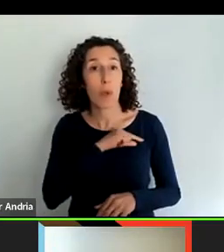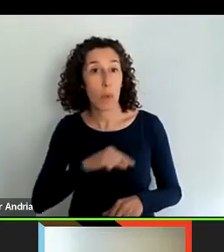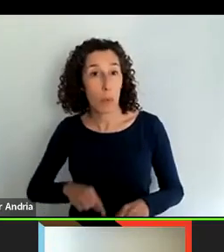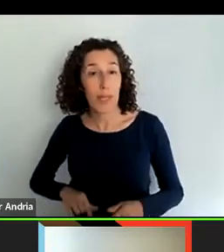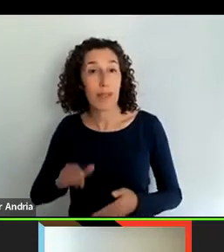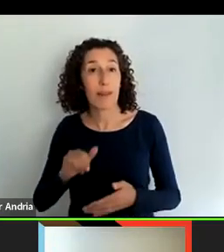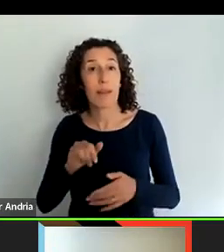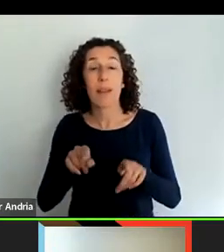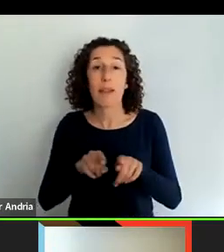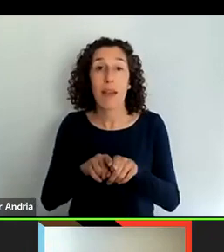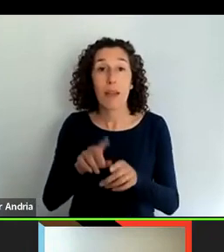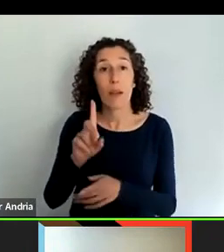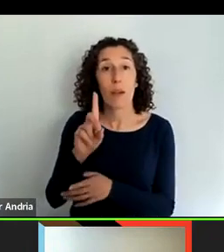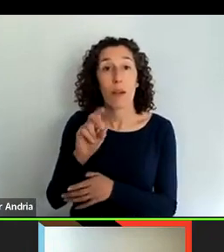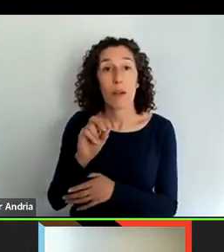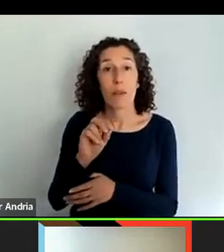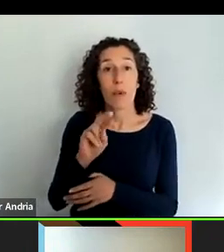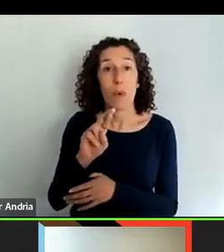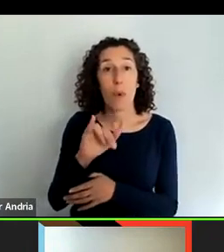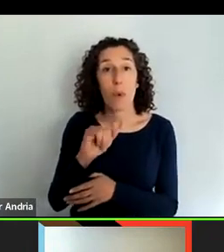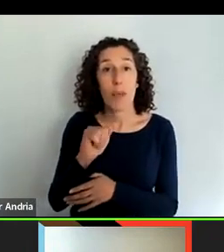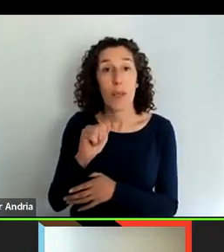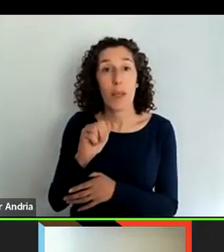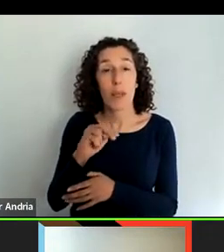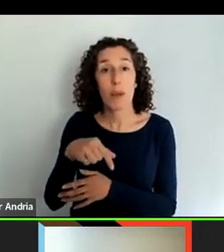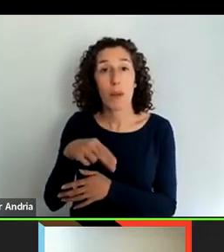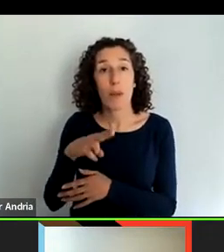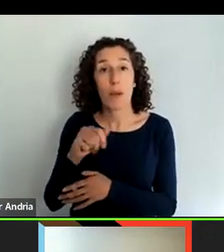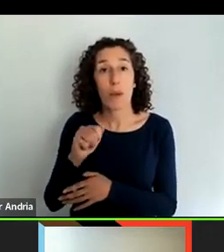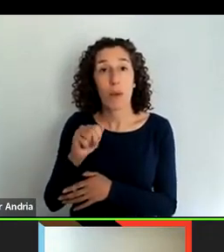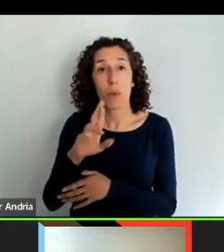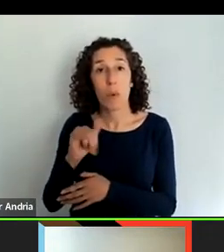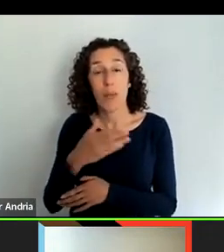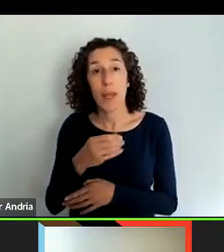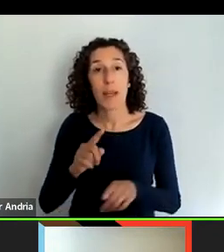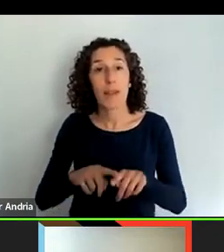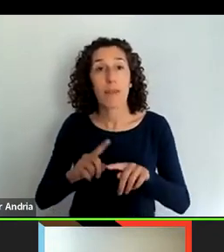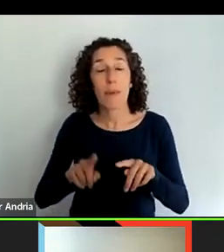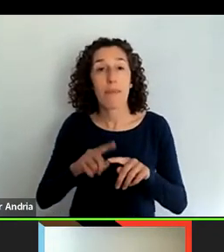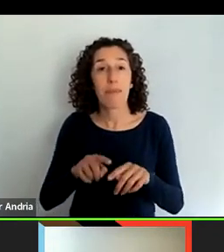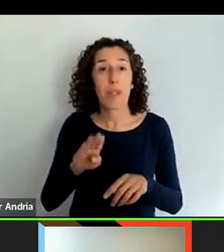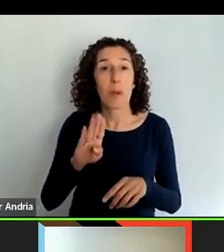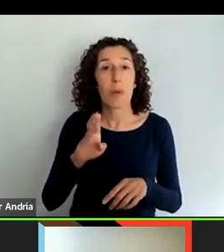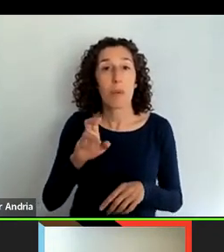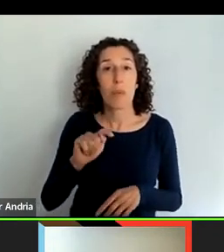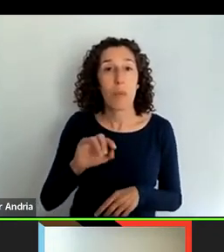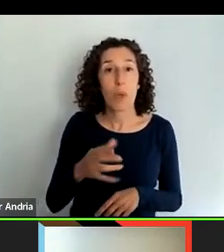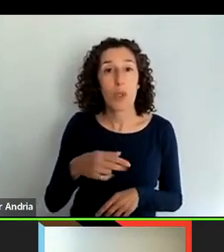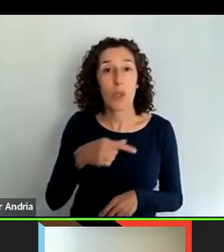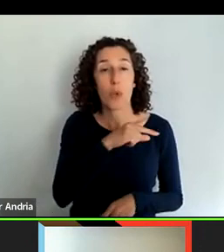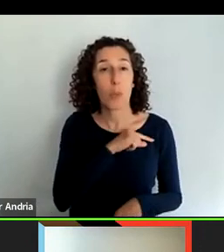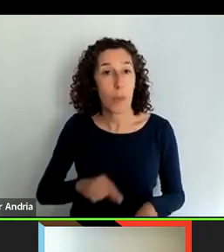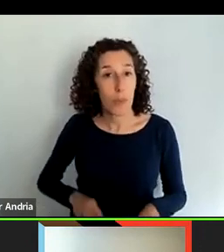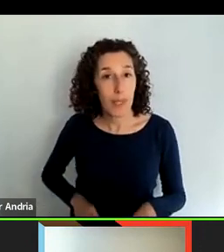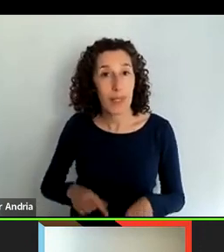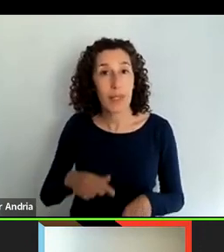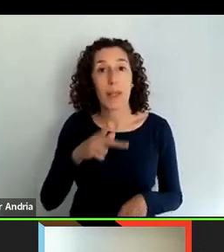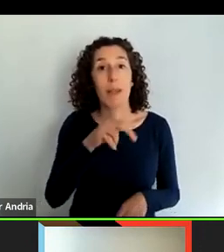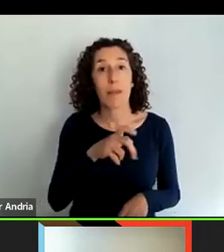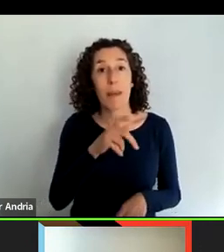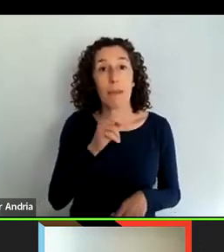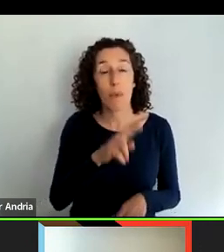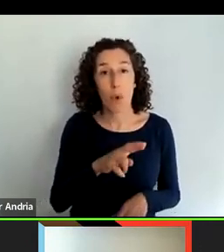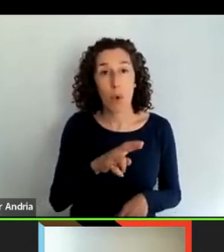Doreen Corey and Avis Pendarvis, and the Butch Queens Up in Drag, like Pepper LaBeija and Paris